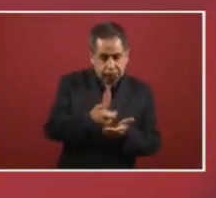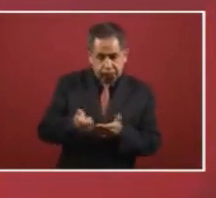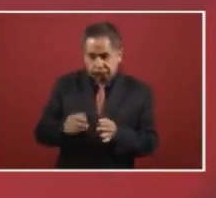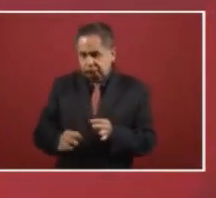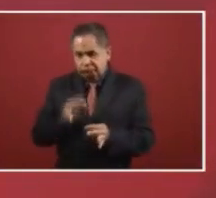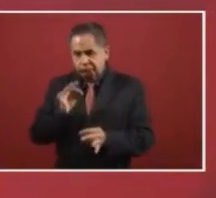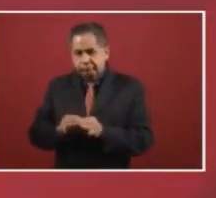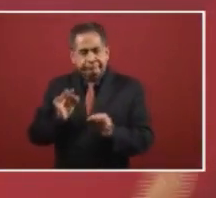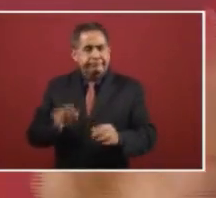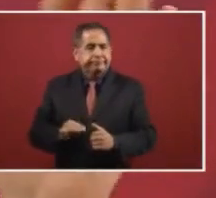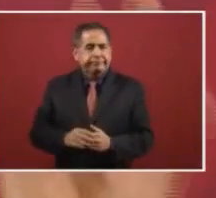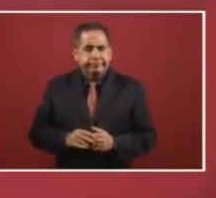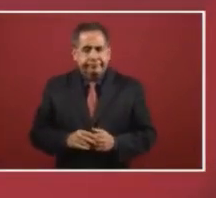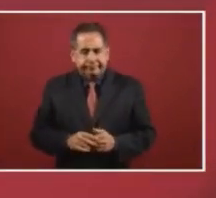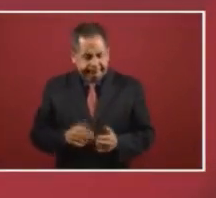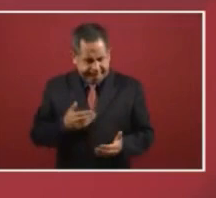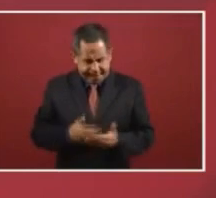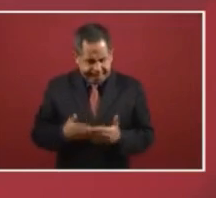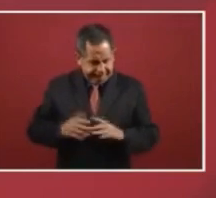programs of well-being,